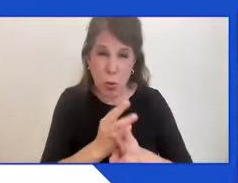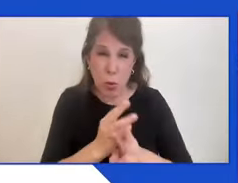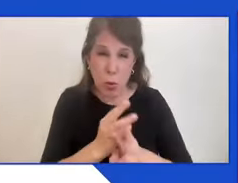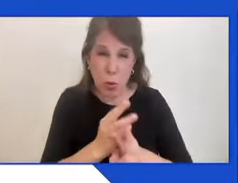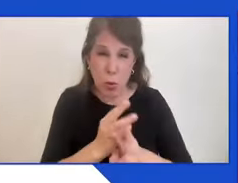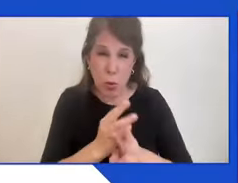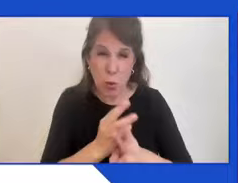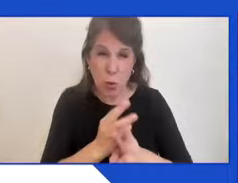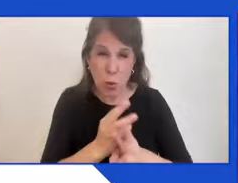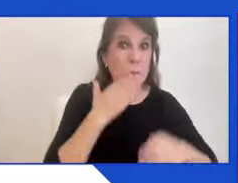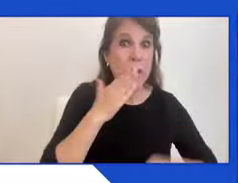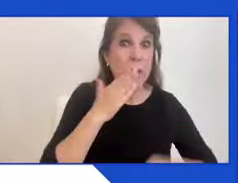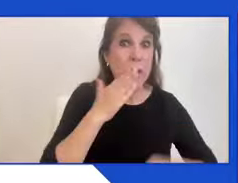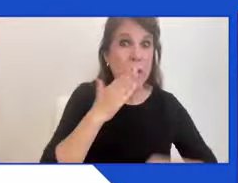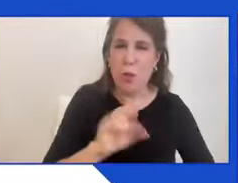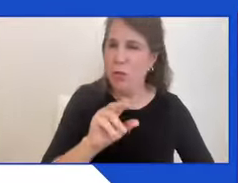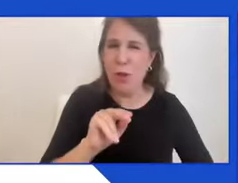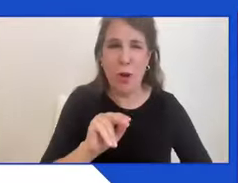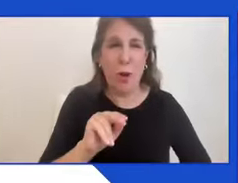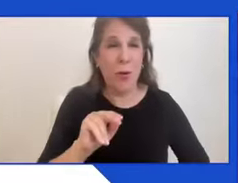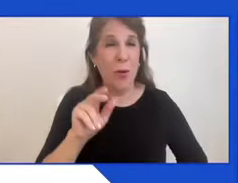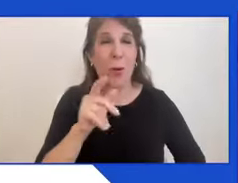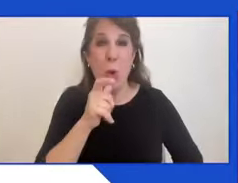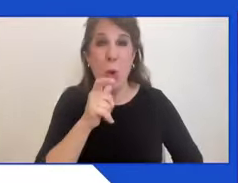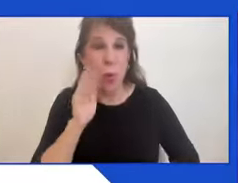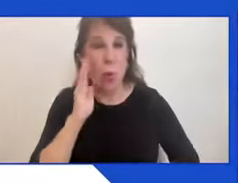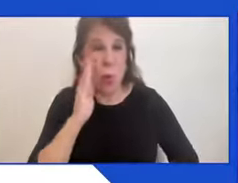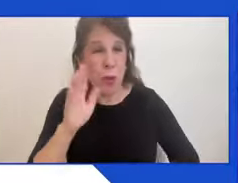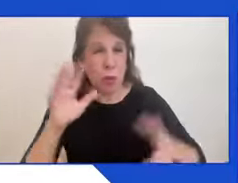do nothing.